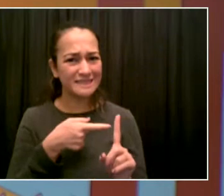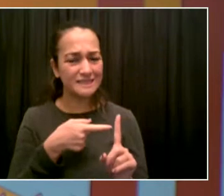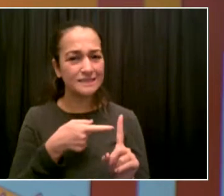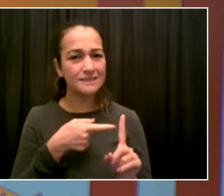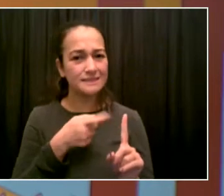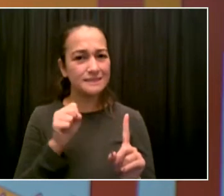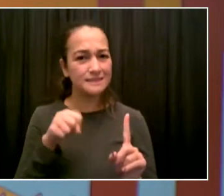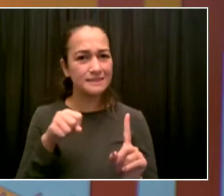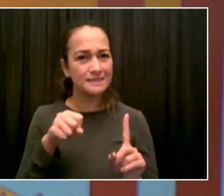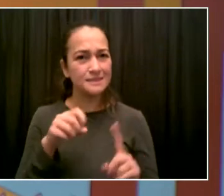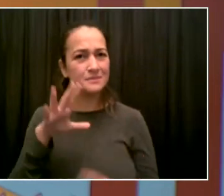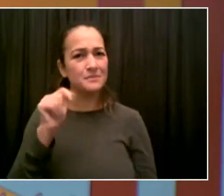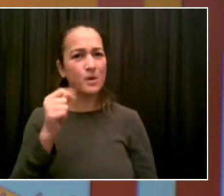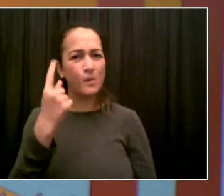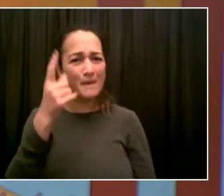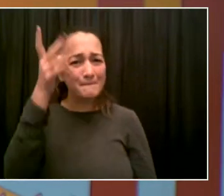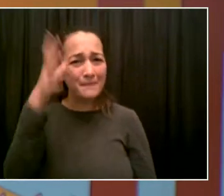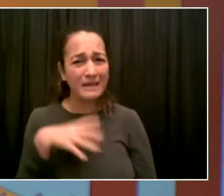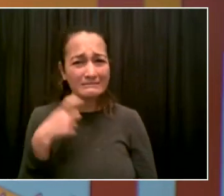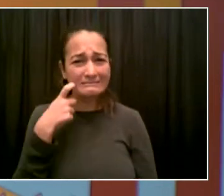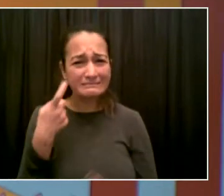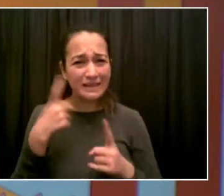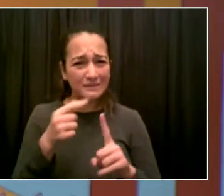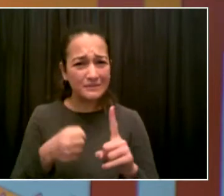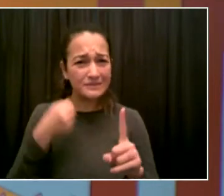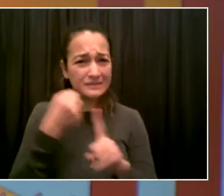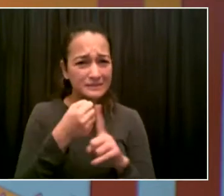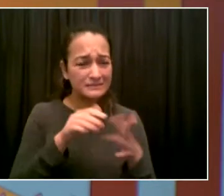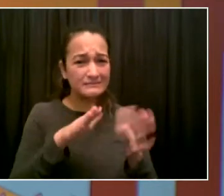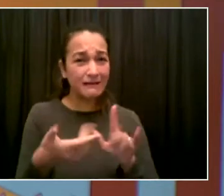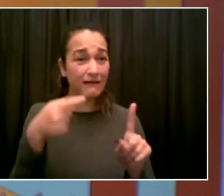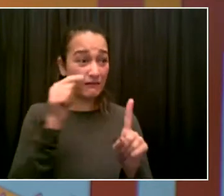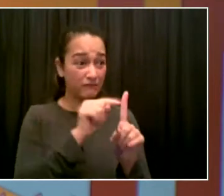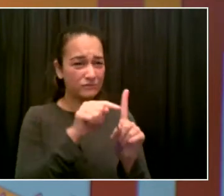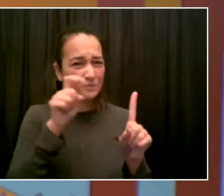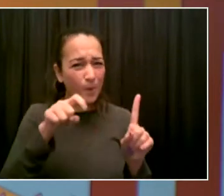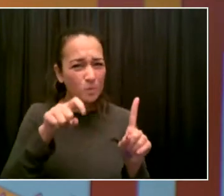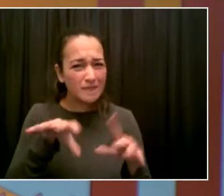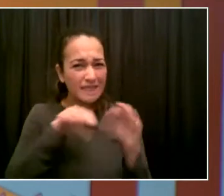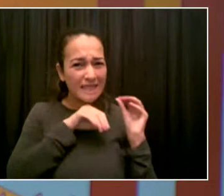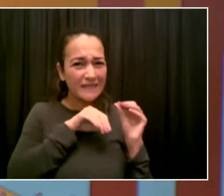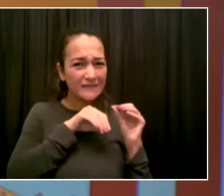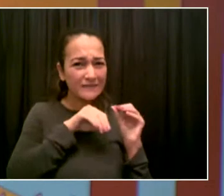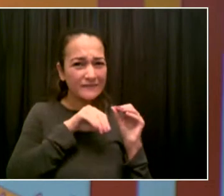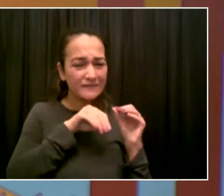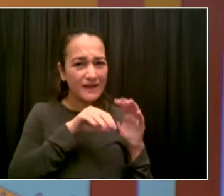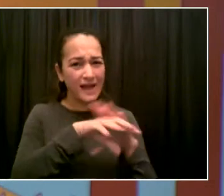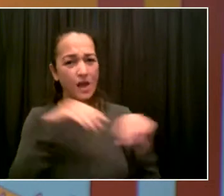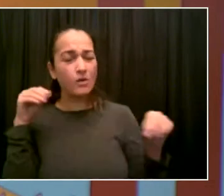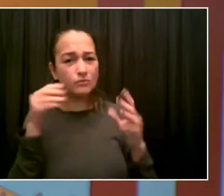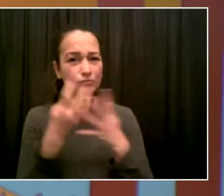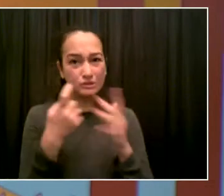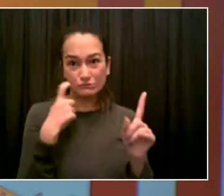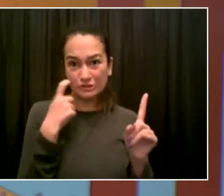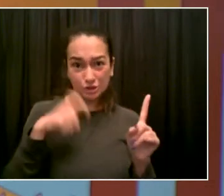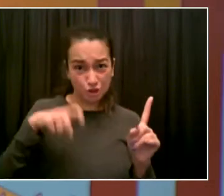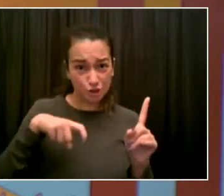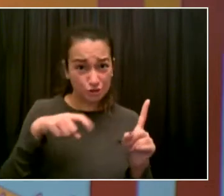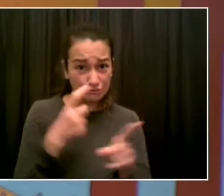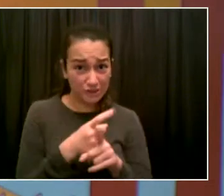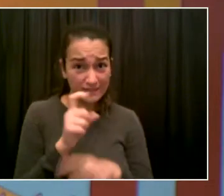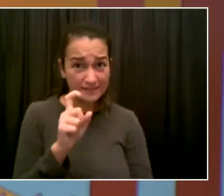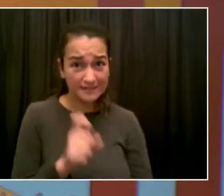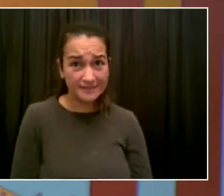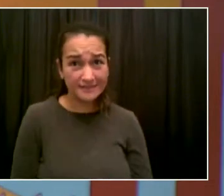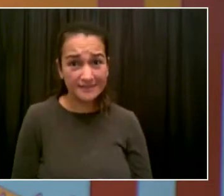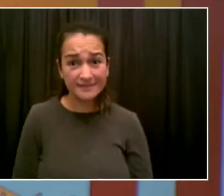now, and thank you for the question, is that he was not on that list, but we are investigating everything related to that tragedy. It's horrible. We